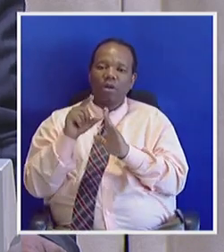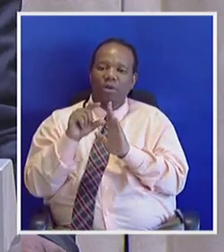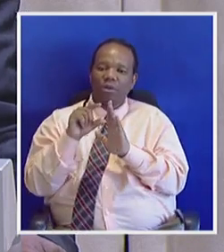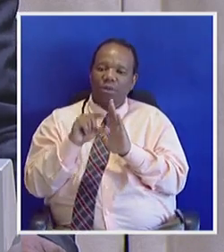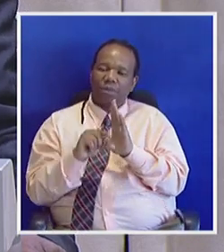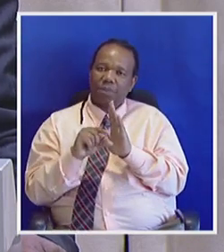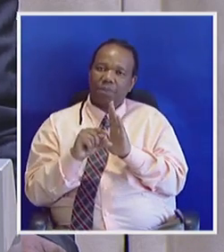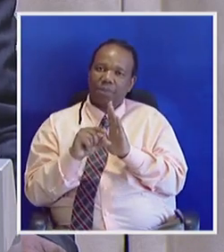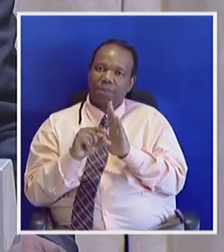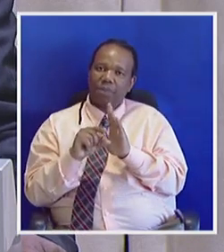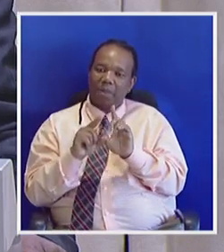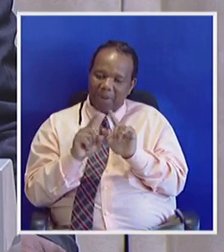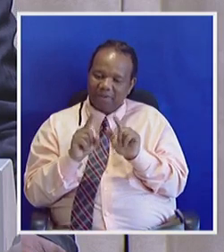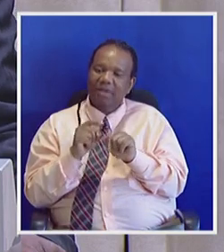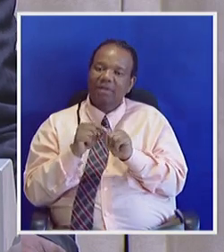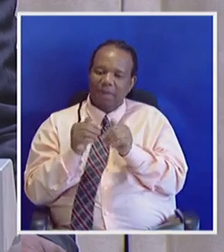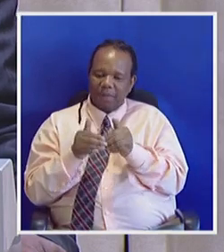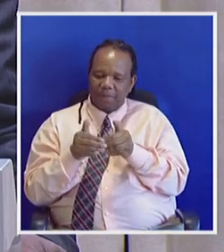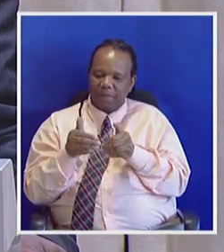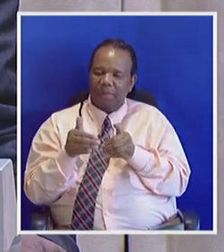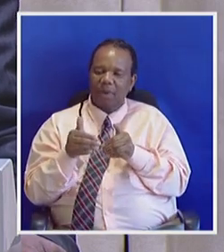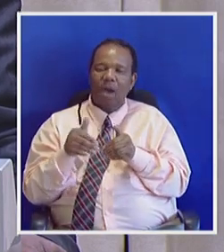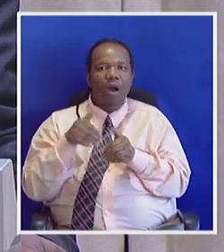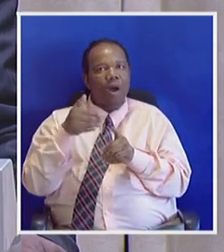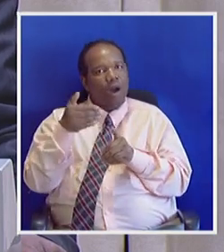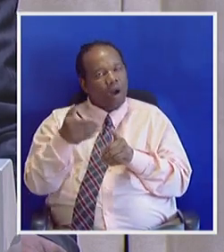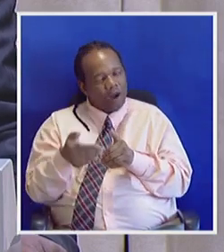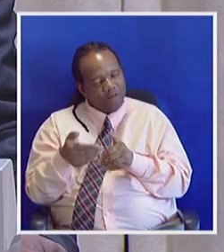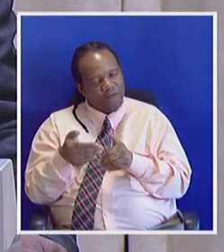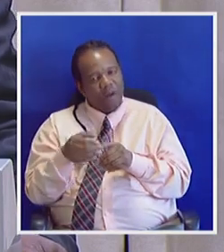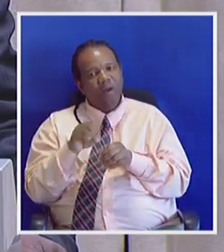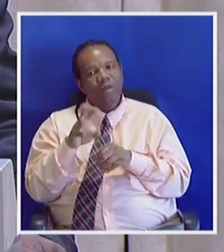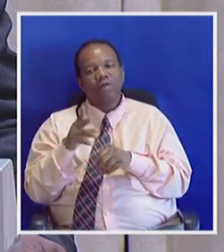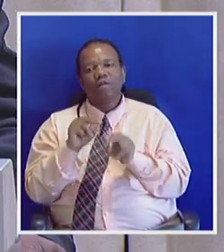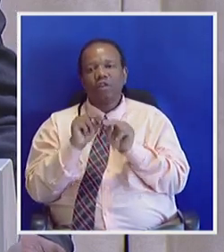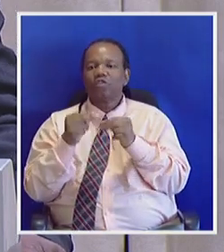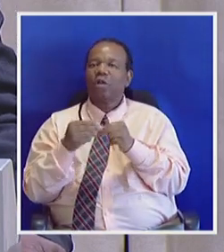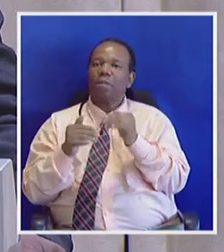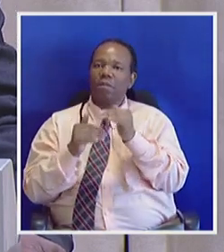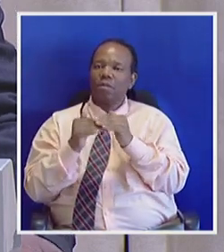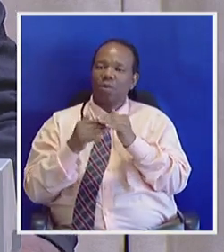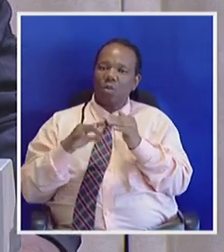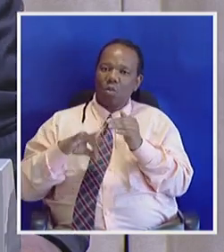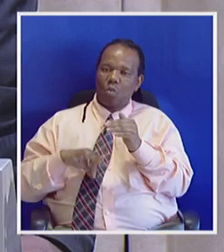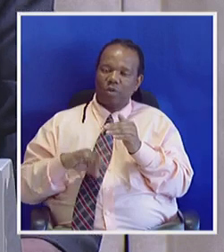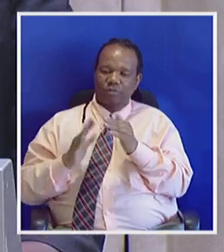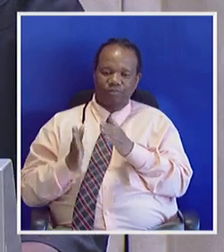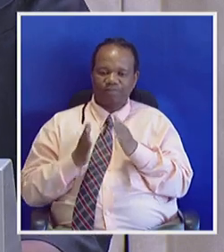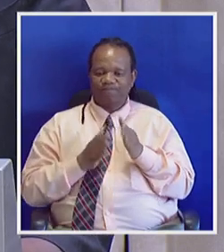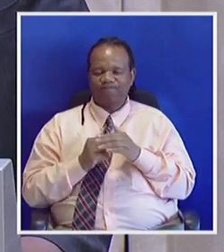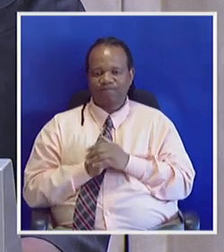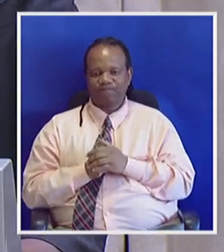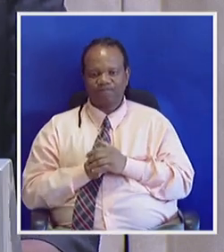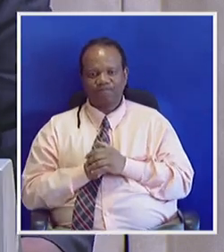a set period, and thereafter, they have to pay the national minimum wage. Now, one of the things that we've